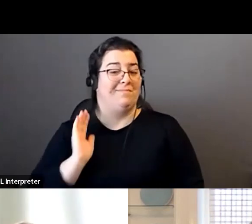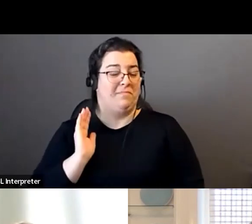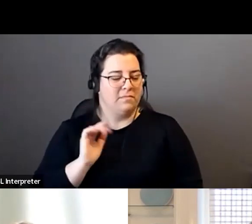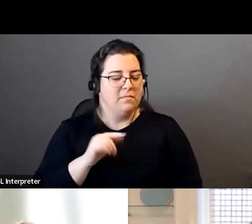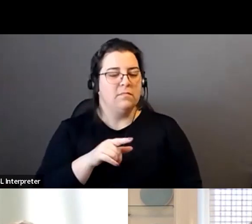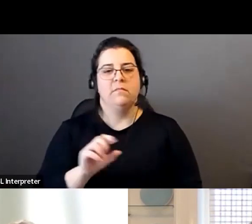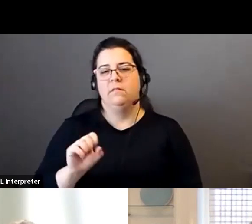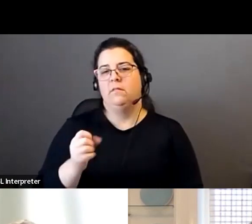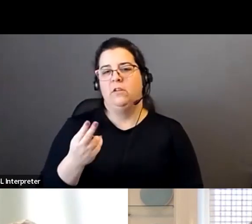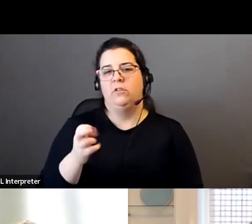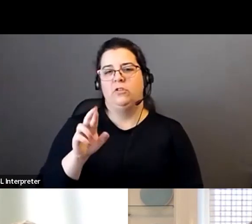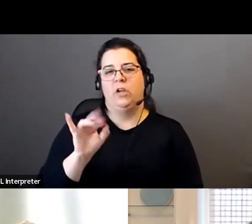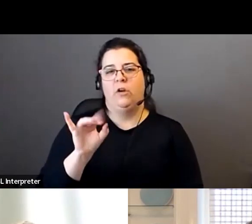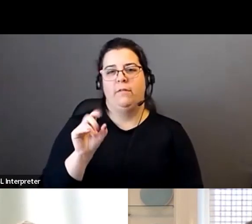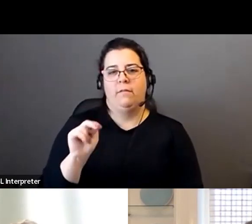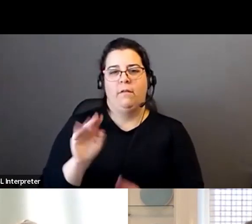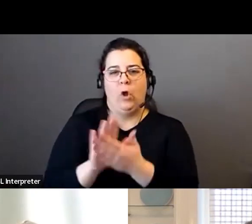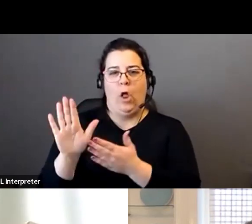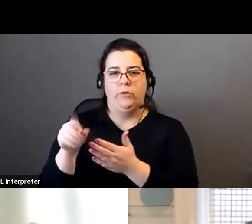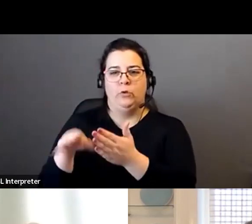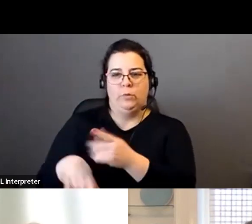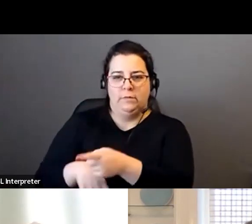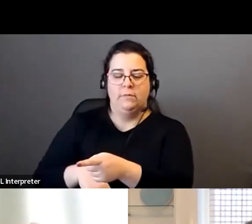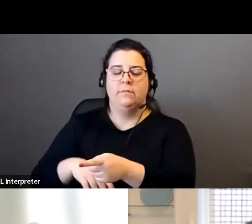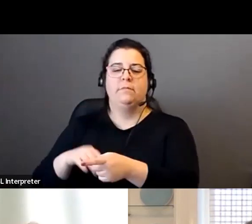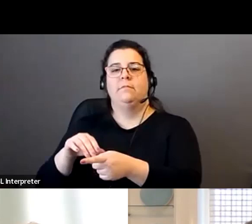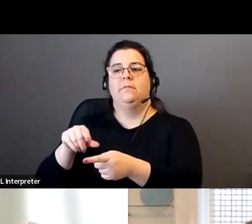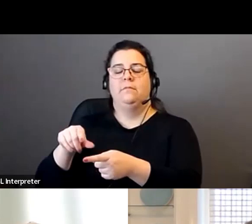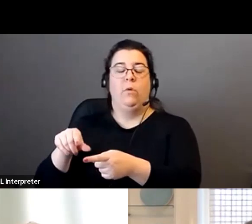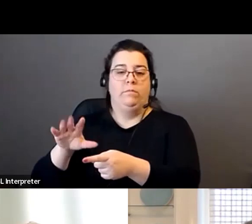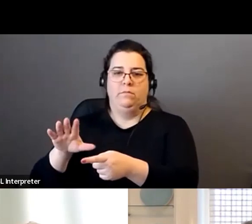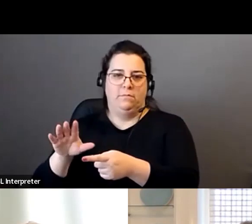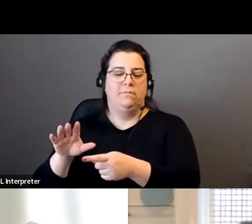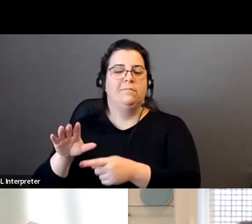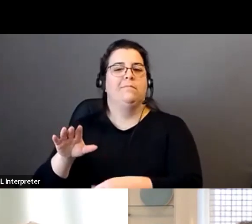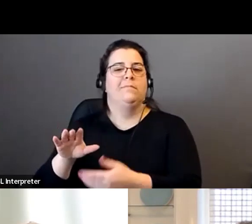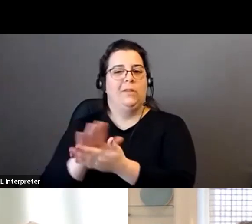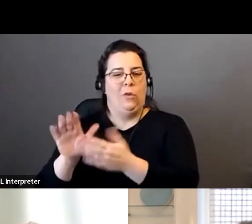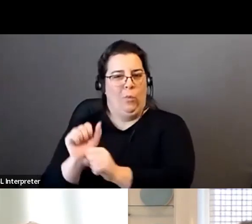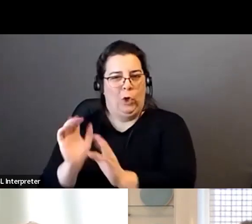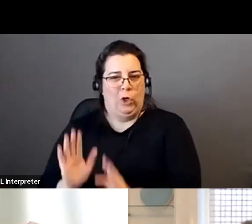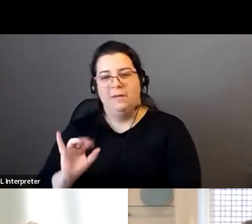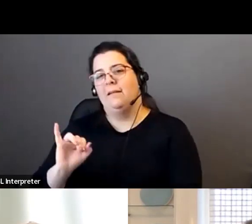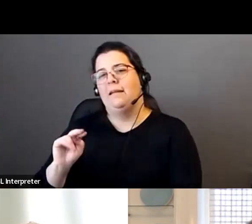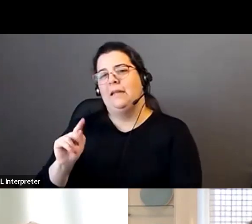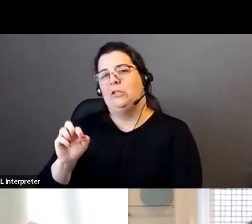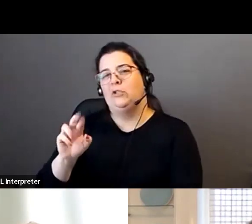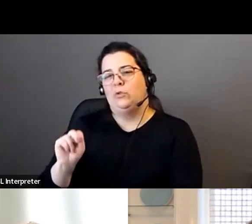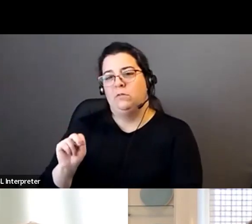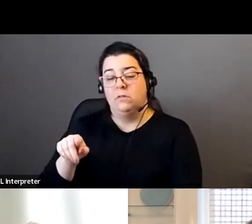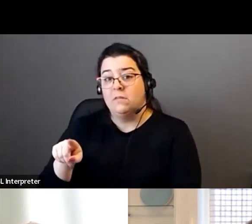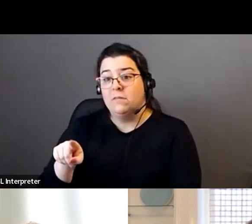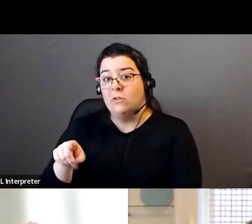College. Hopefully she's going to come on as an intern for the summertime. She's 23 years old. She has